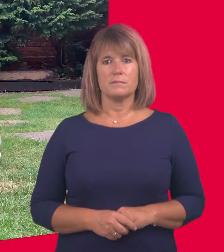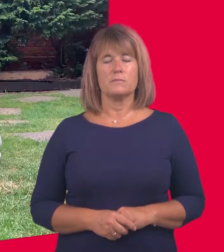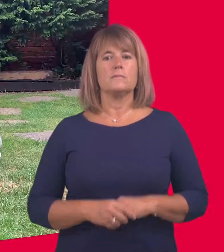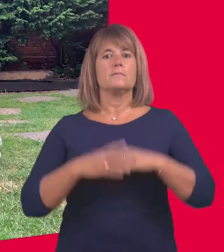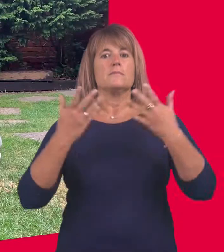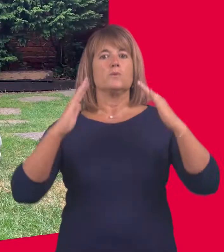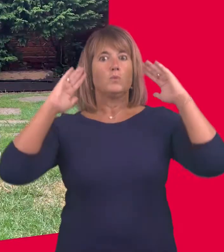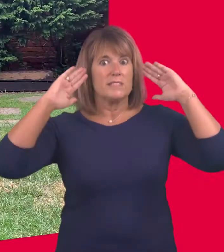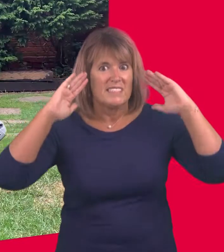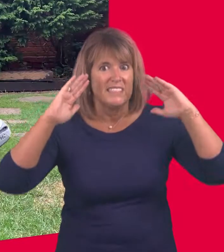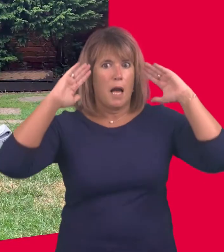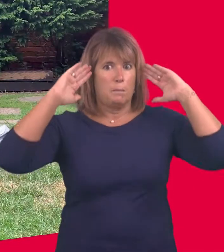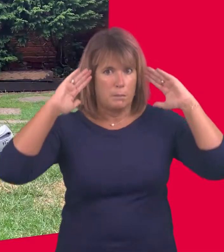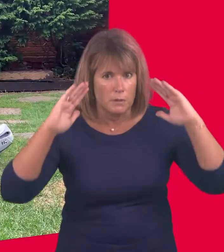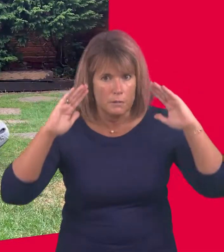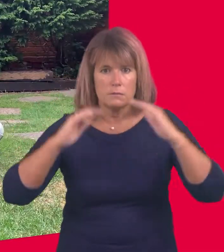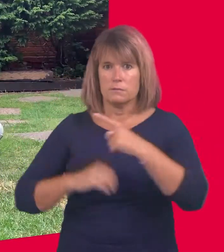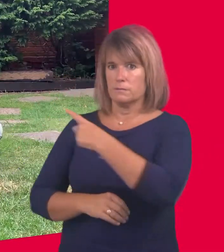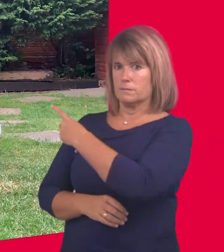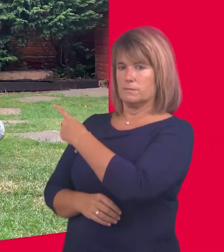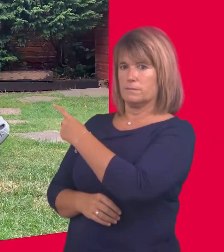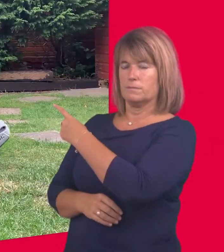And then we'll do sit-ups.